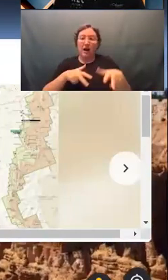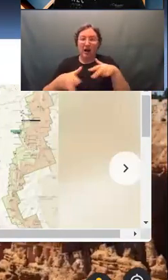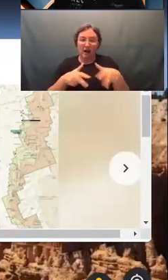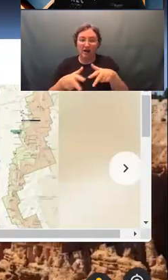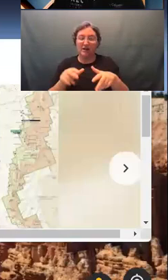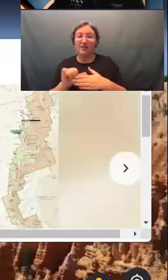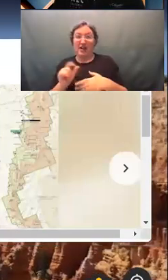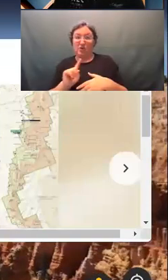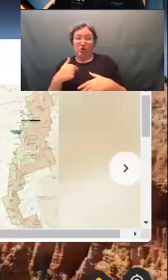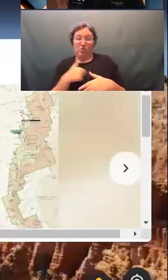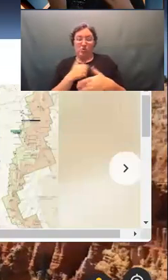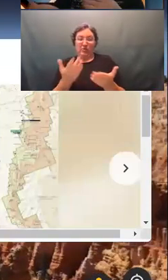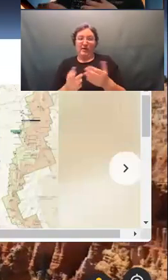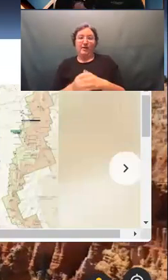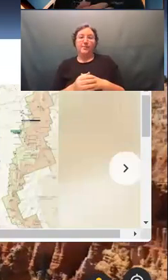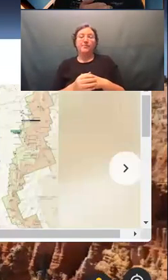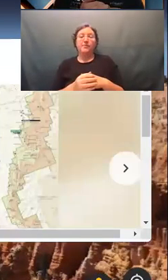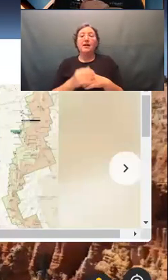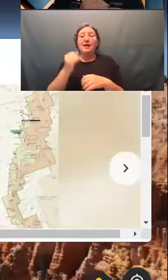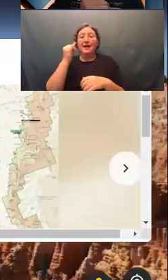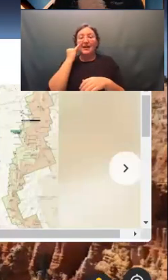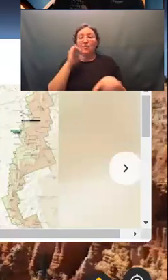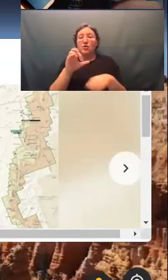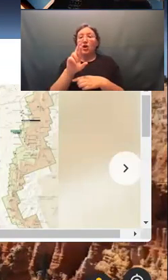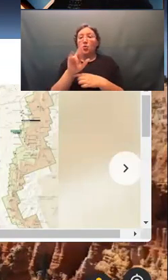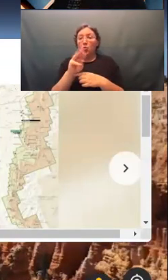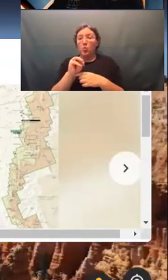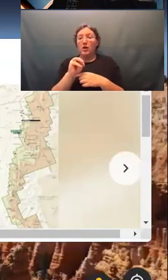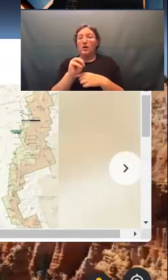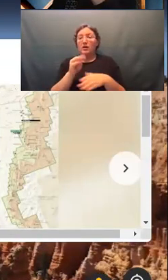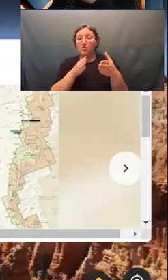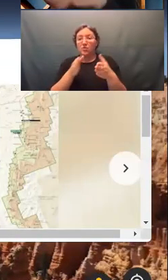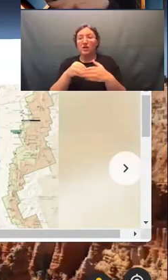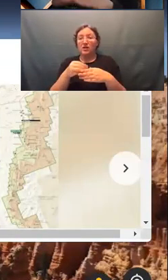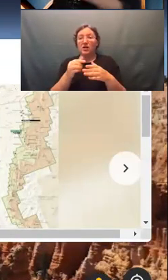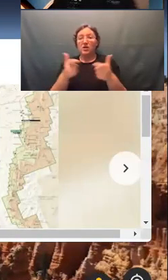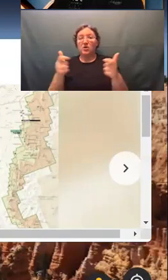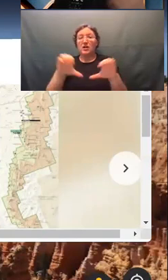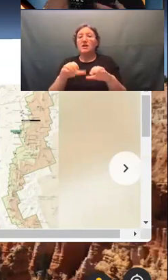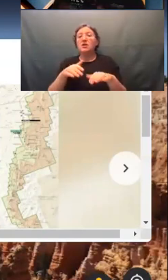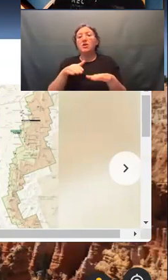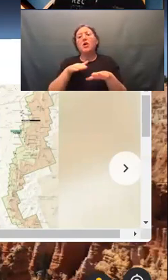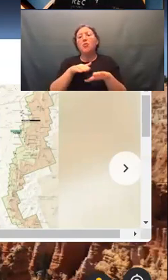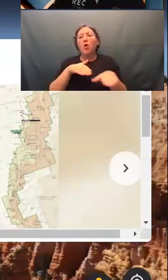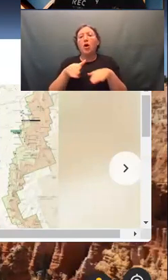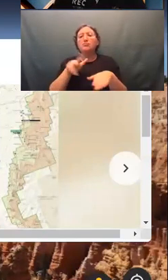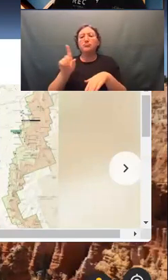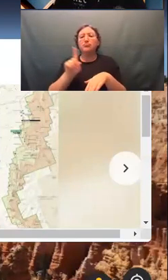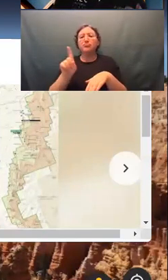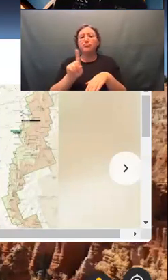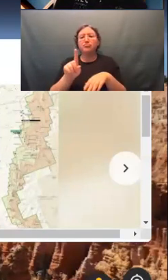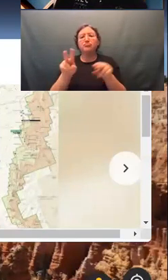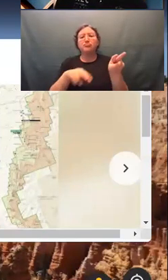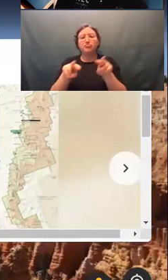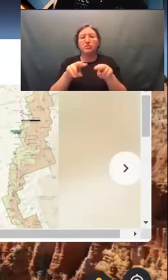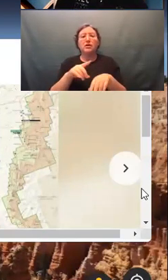we are at right now. And if you've done the rim trail in Grand Canyon, you just kind of walk on the flat pavement and get a nice 180 view.